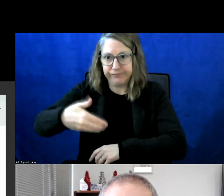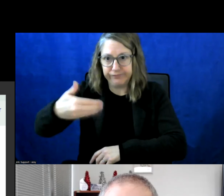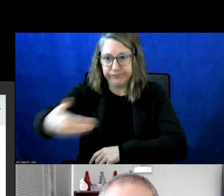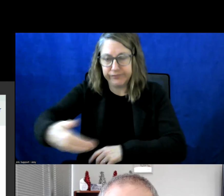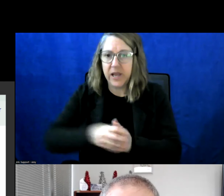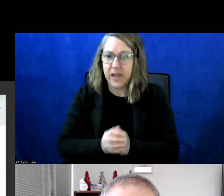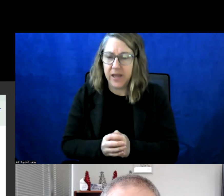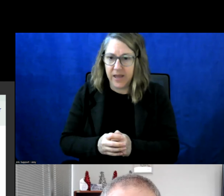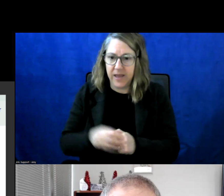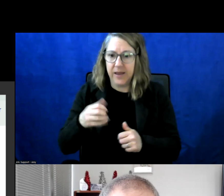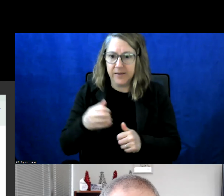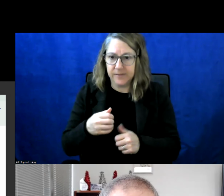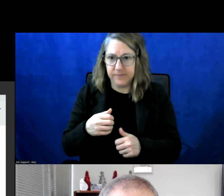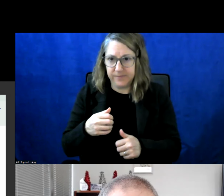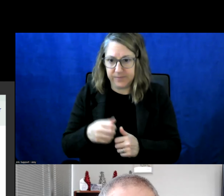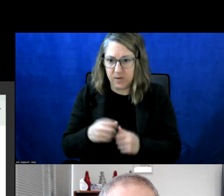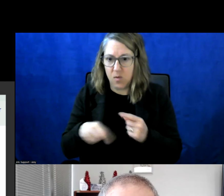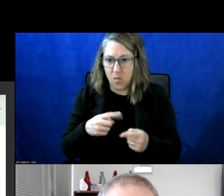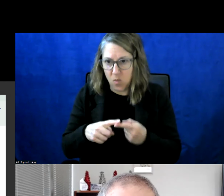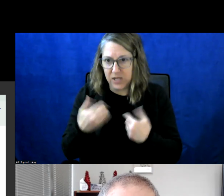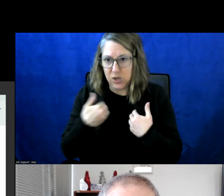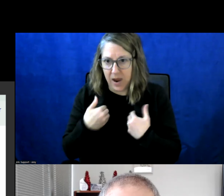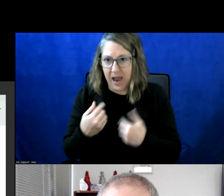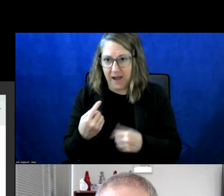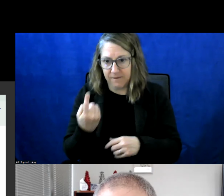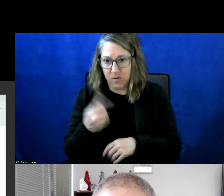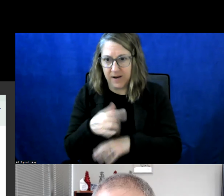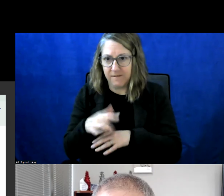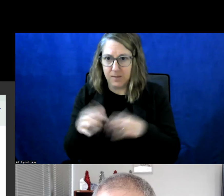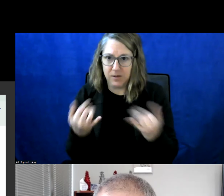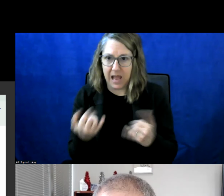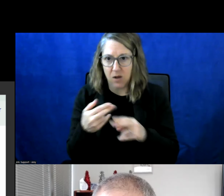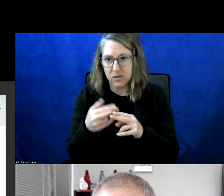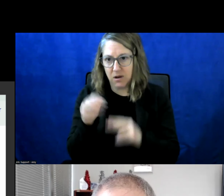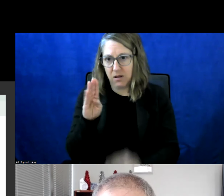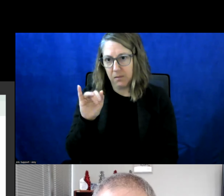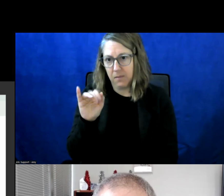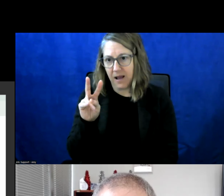get another booster. The one that's available now is the bivalent booster if you haven't had it.